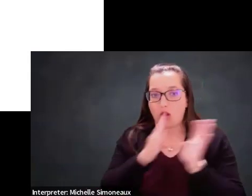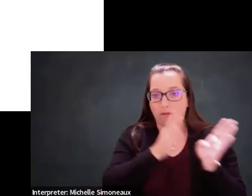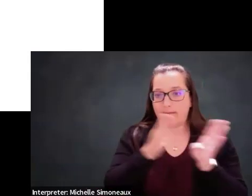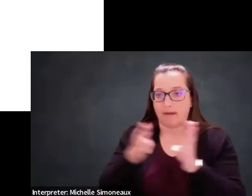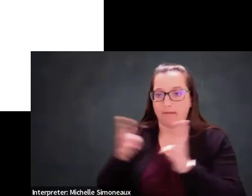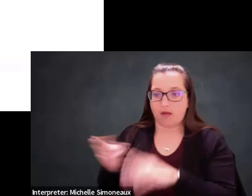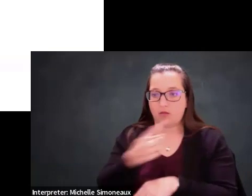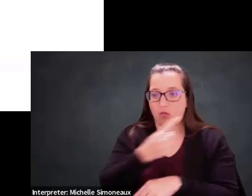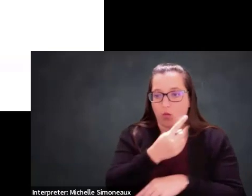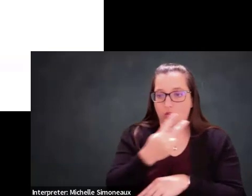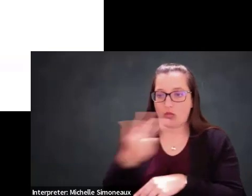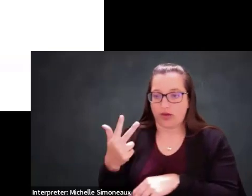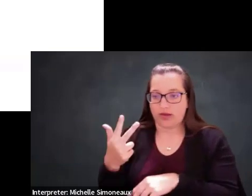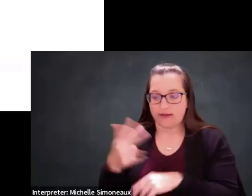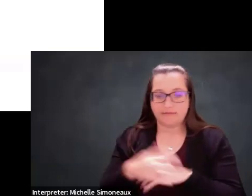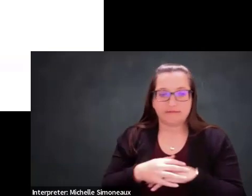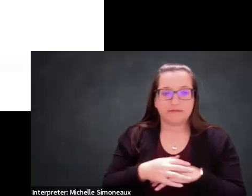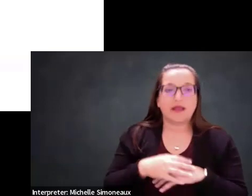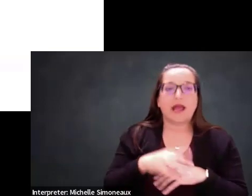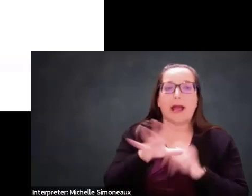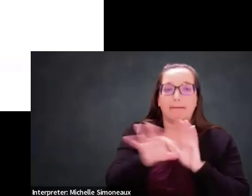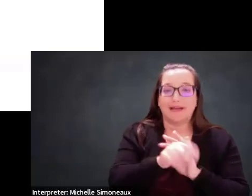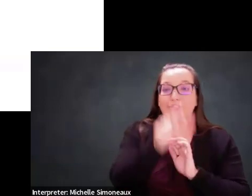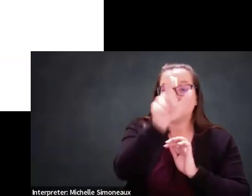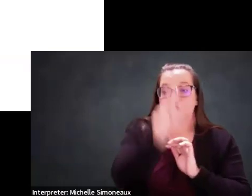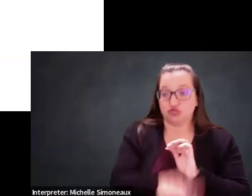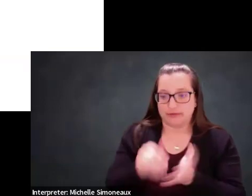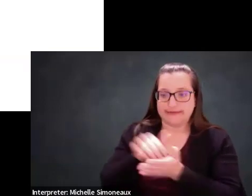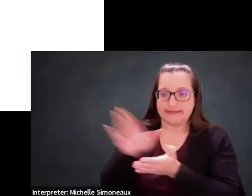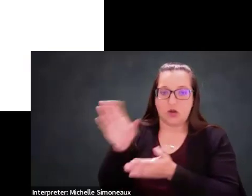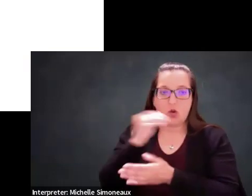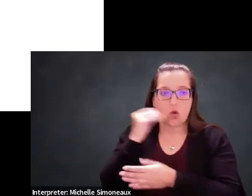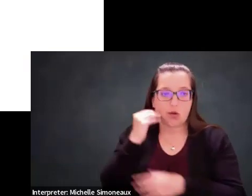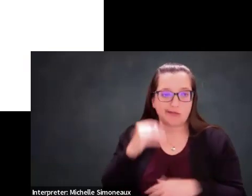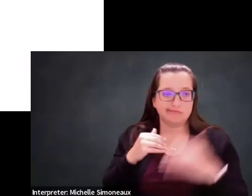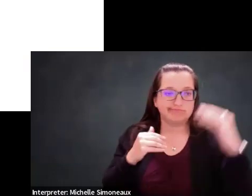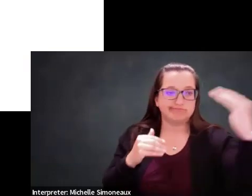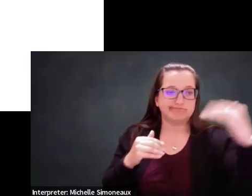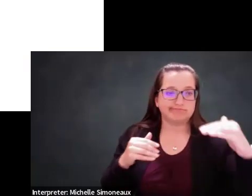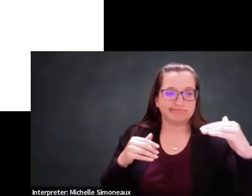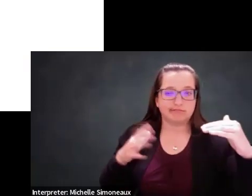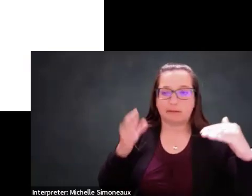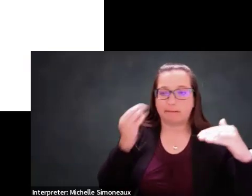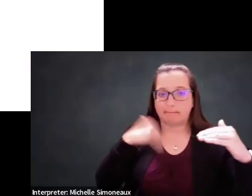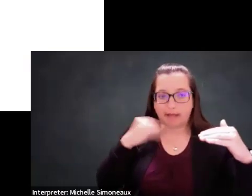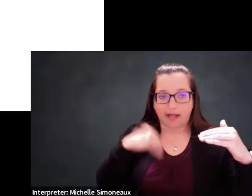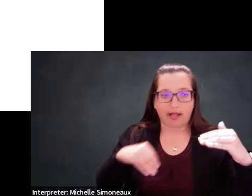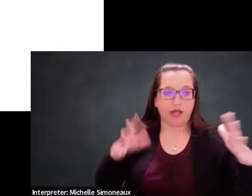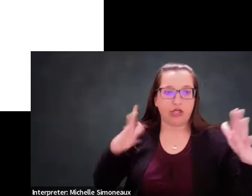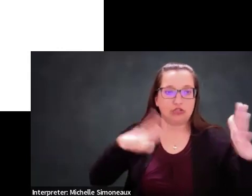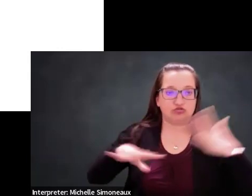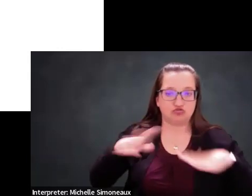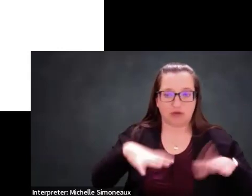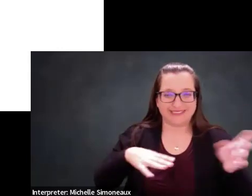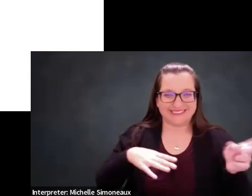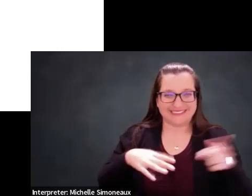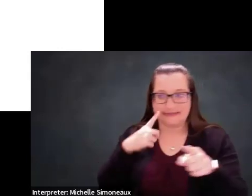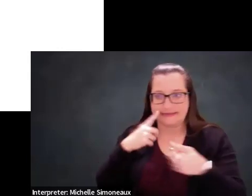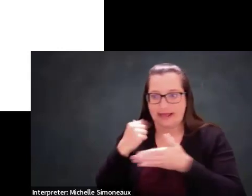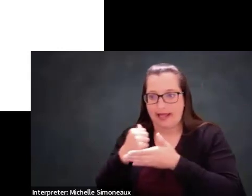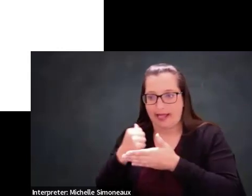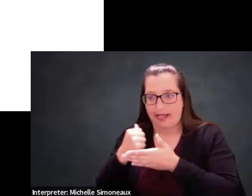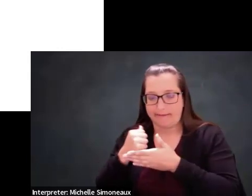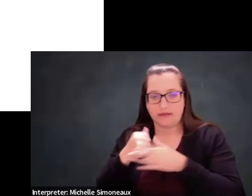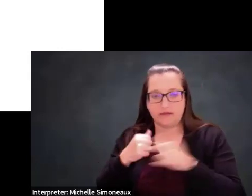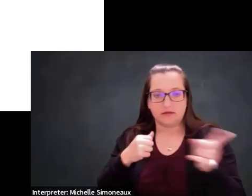send home the strip and then also how they can be using it. like during mealtime, dressing and things like that. So we can have dressing, you see help there, or maybe like if